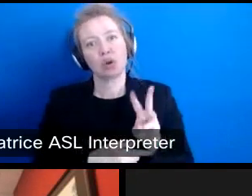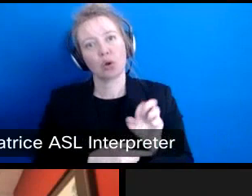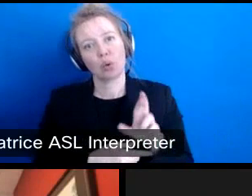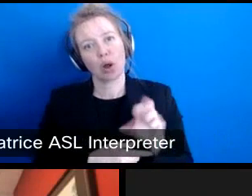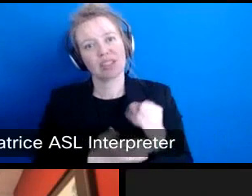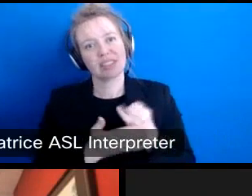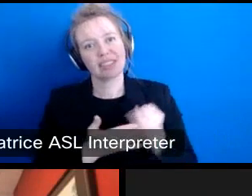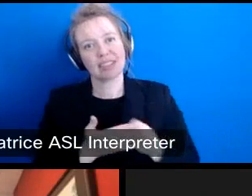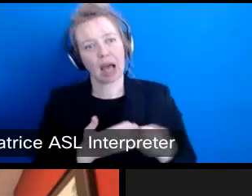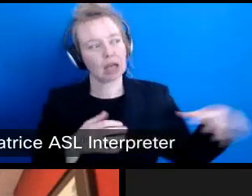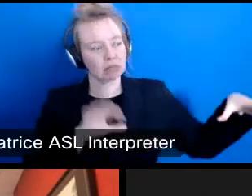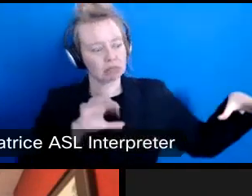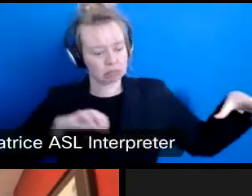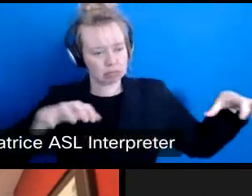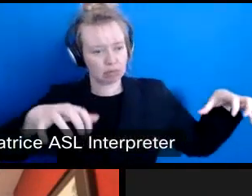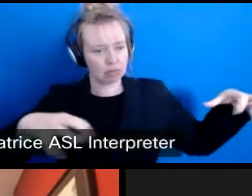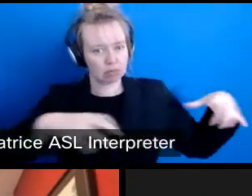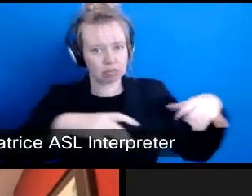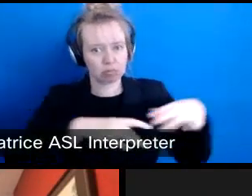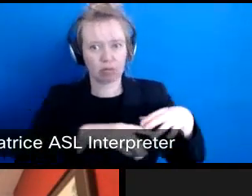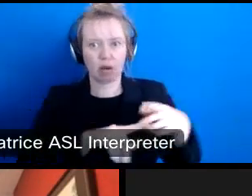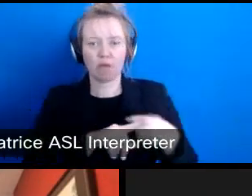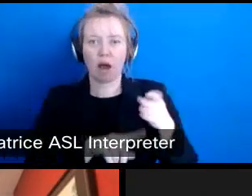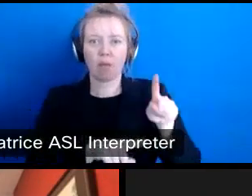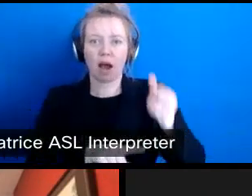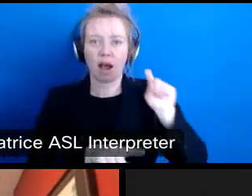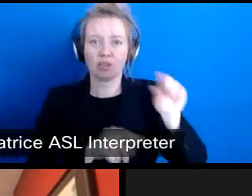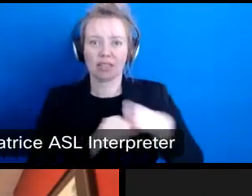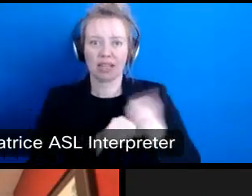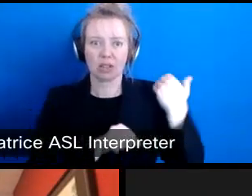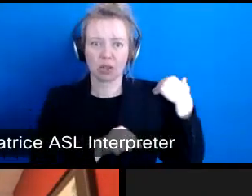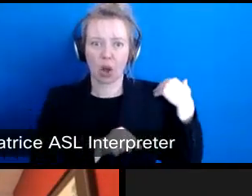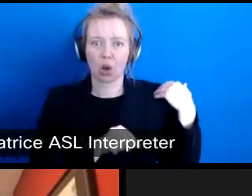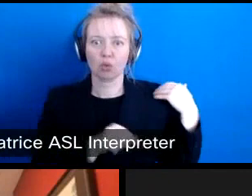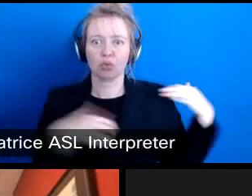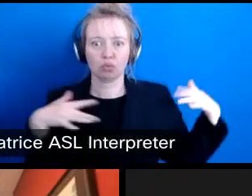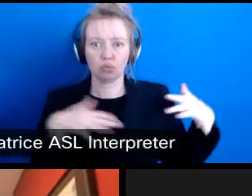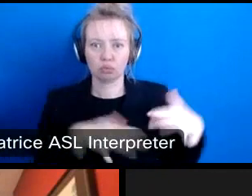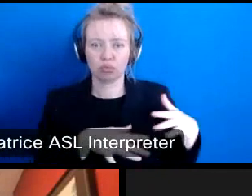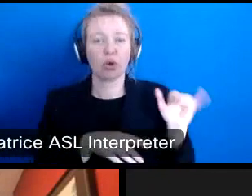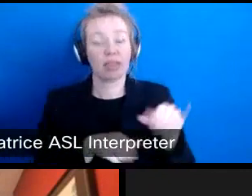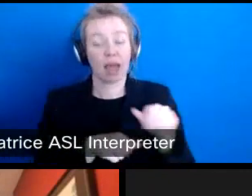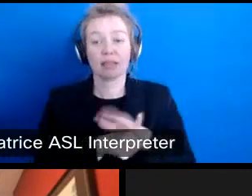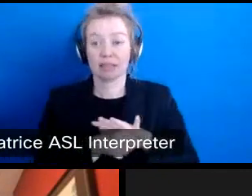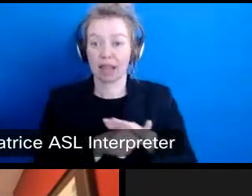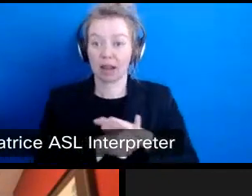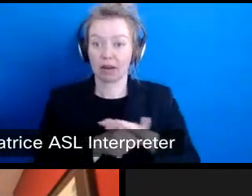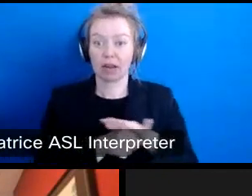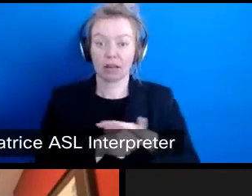the 100 years ago. So yeah, that's definitely an area that